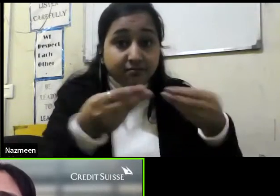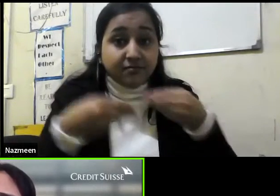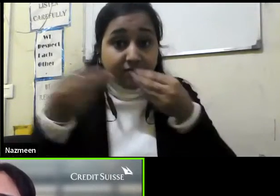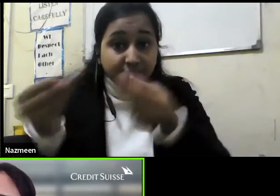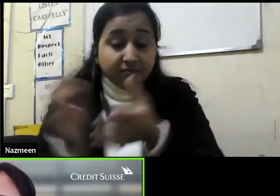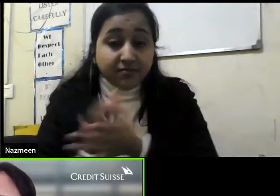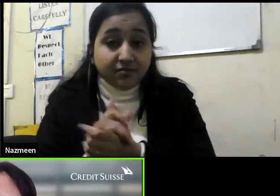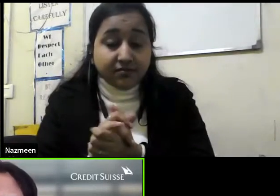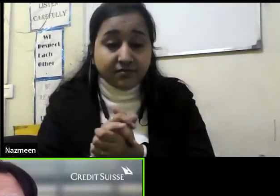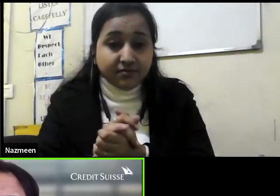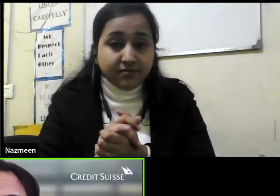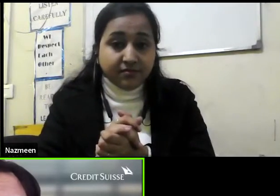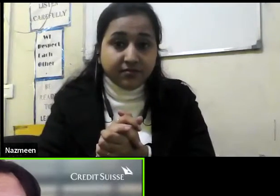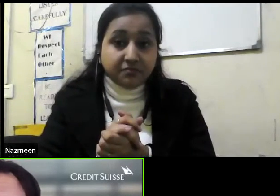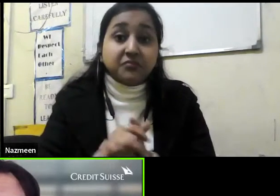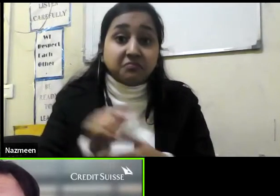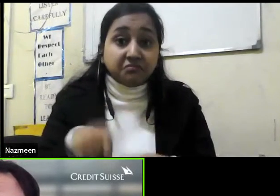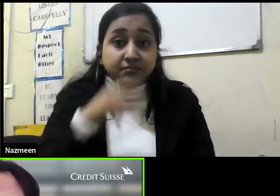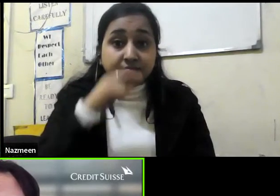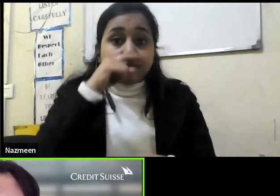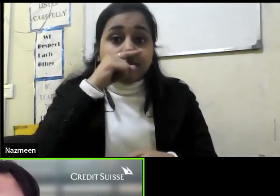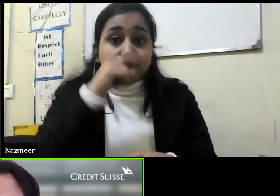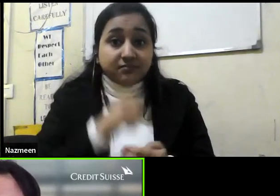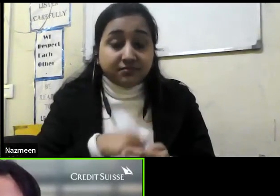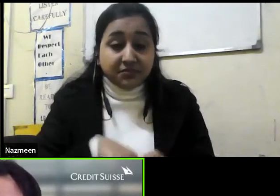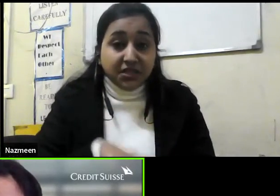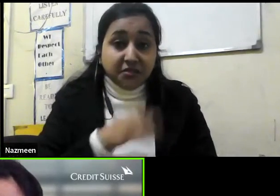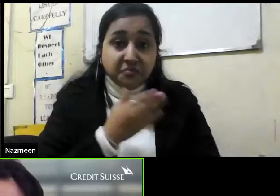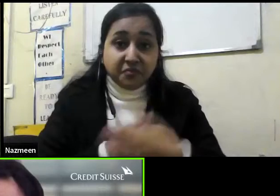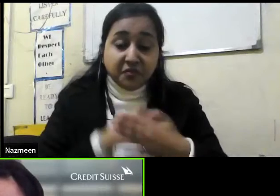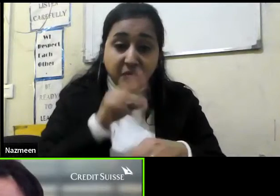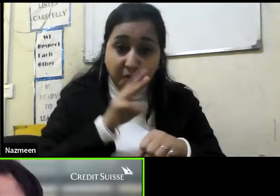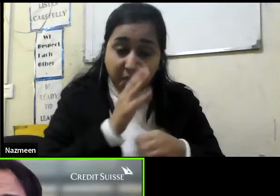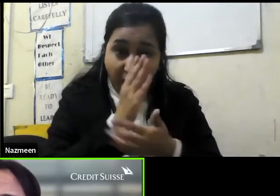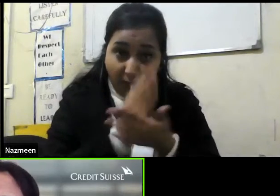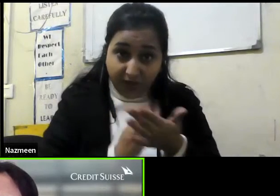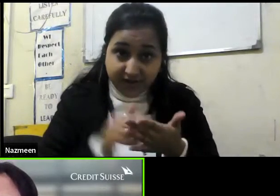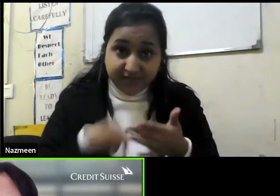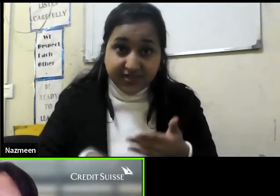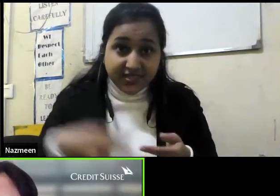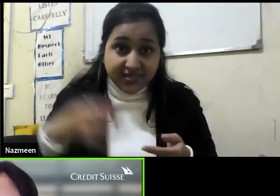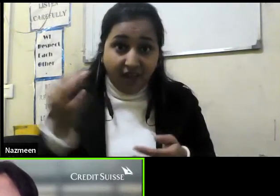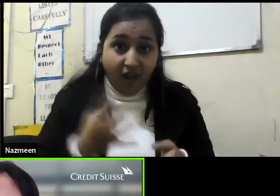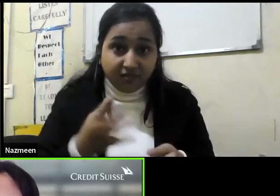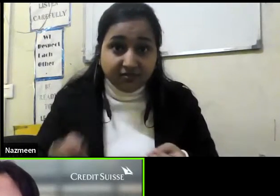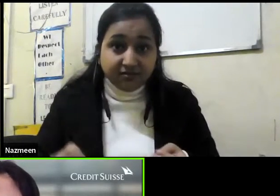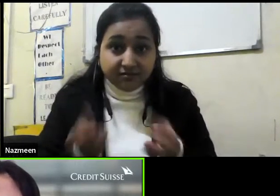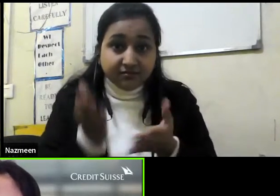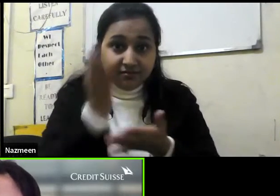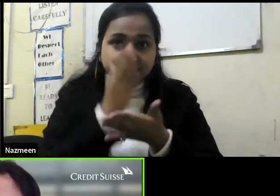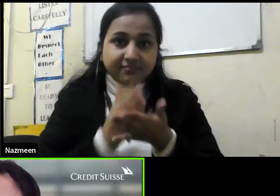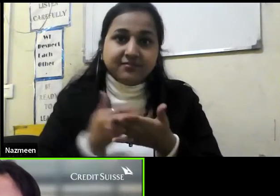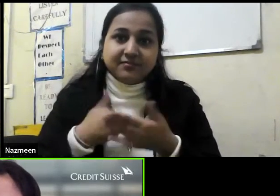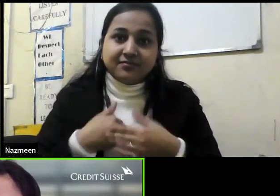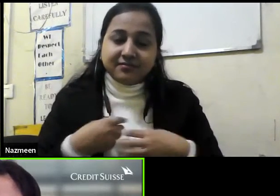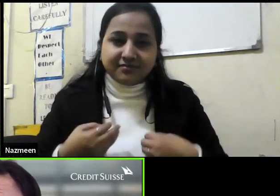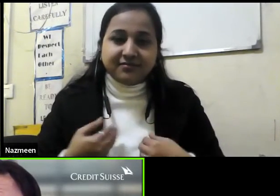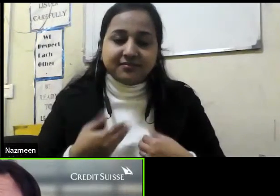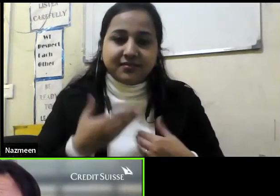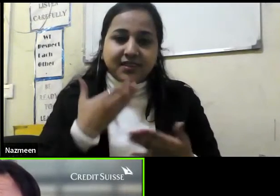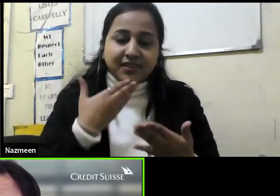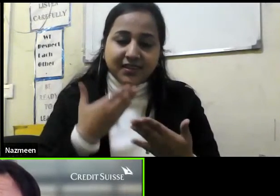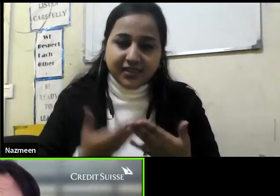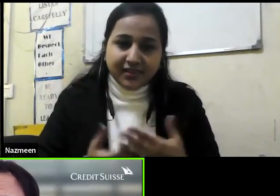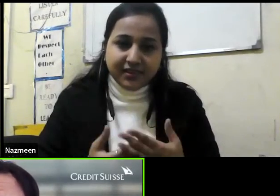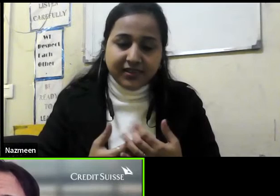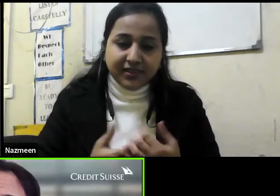So very proud to be part of these initiatives. I think in addition to that,